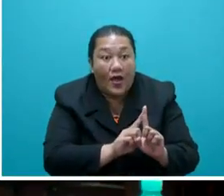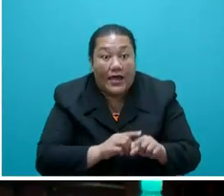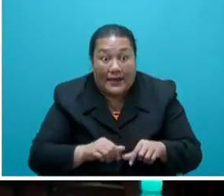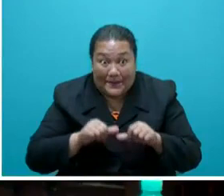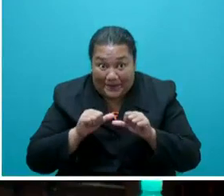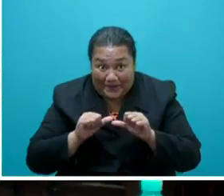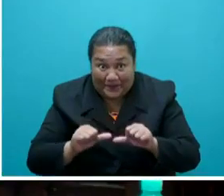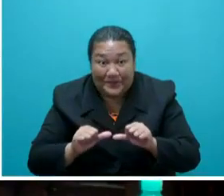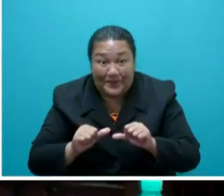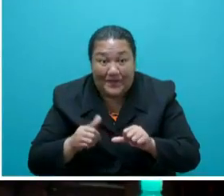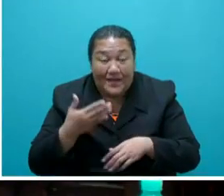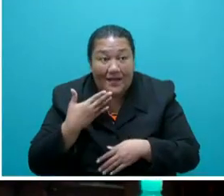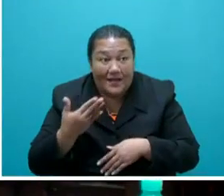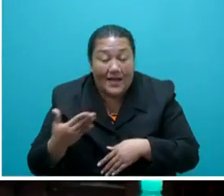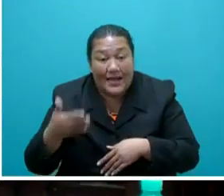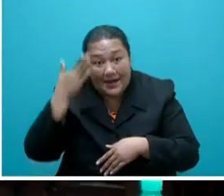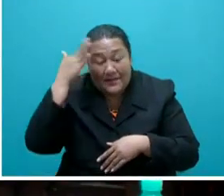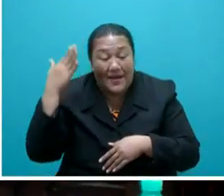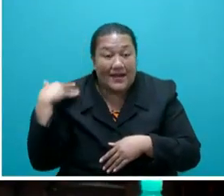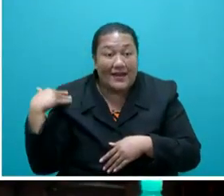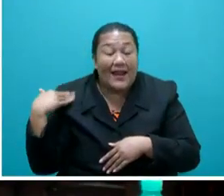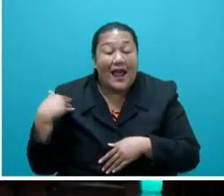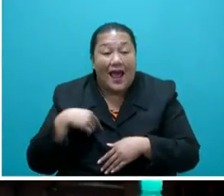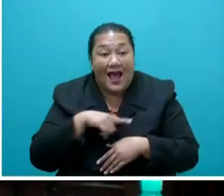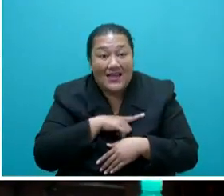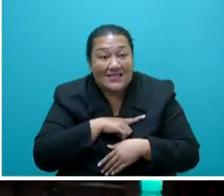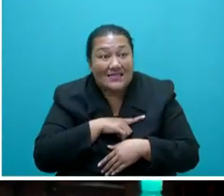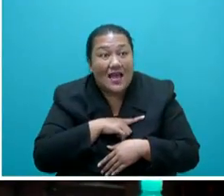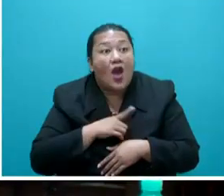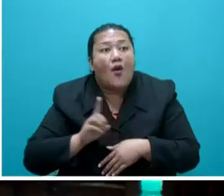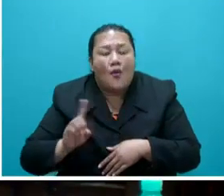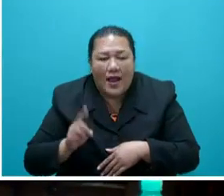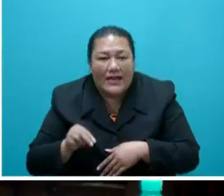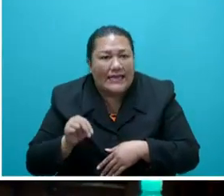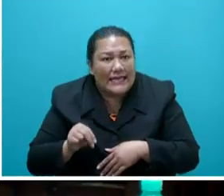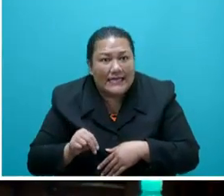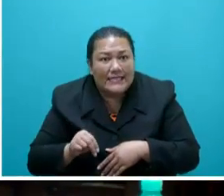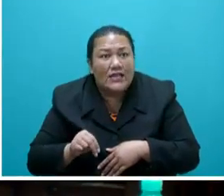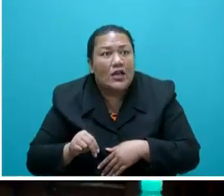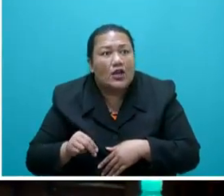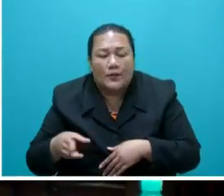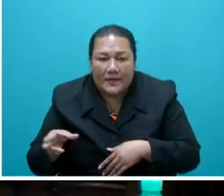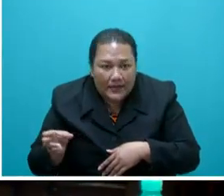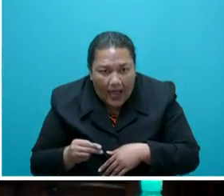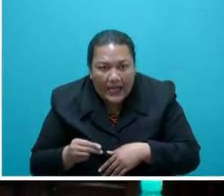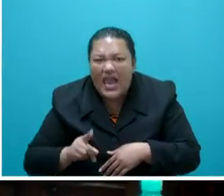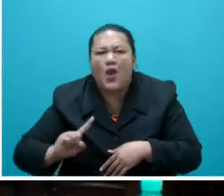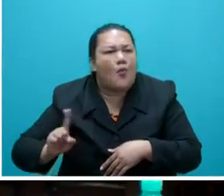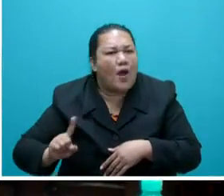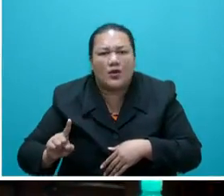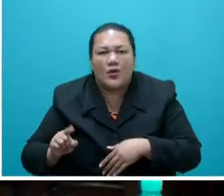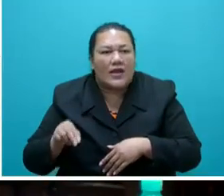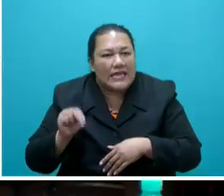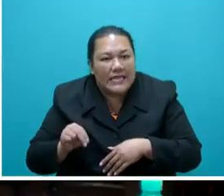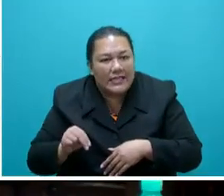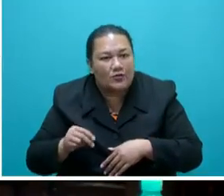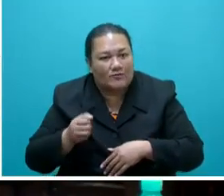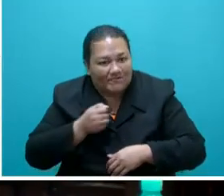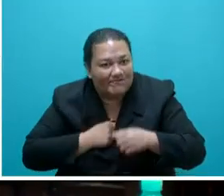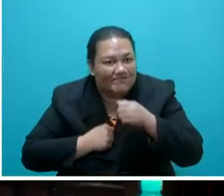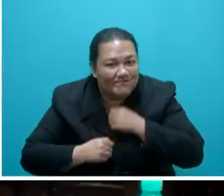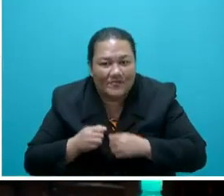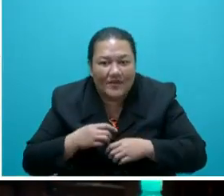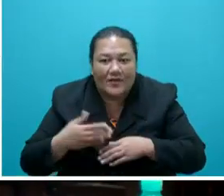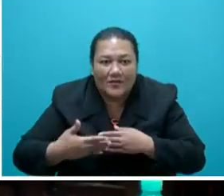very powerfully reminded this august House about what needs to be done and what we must strive for. Members of this august House have